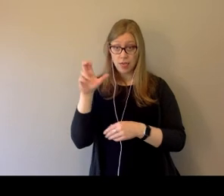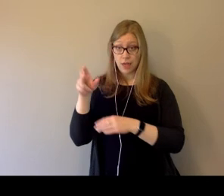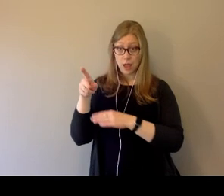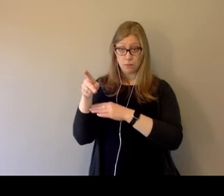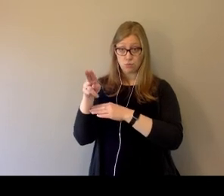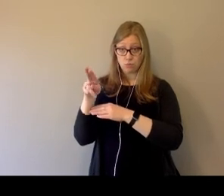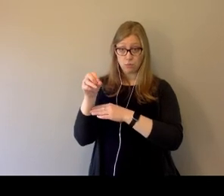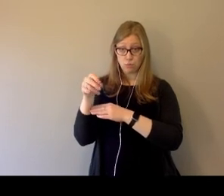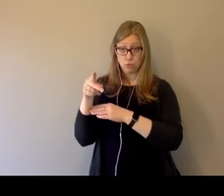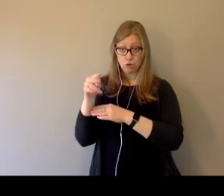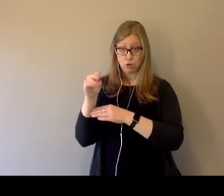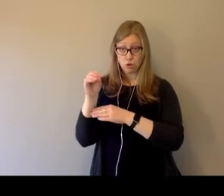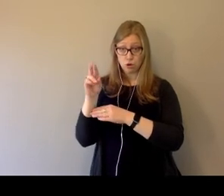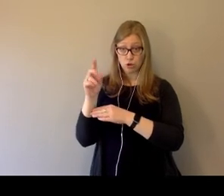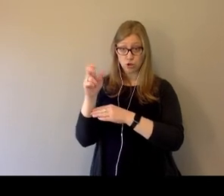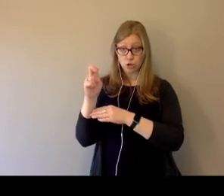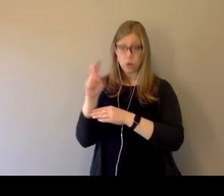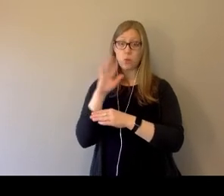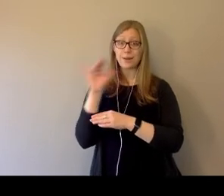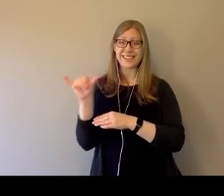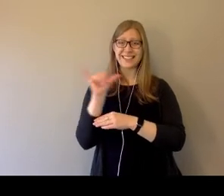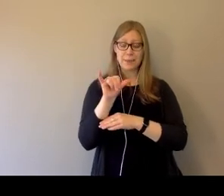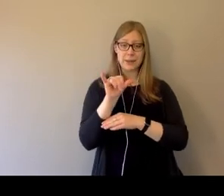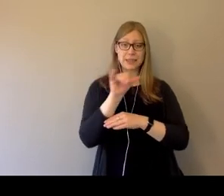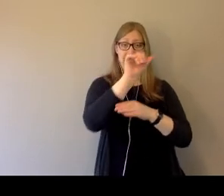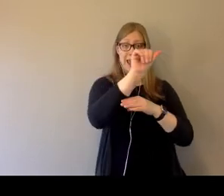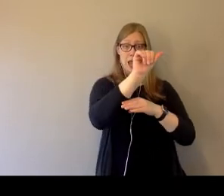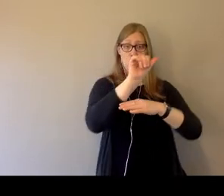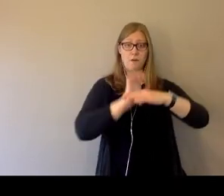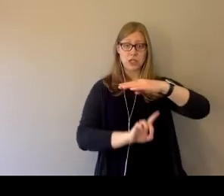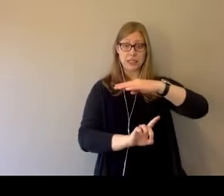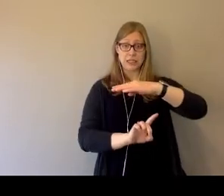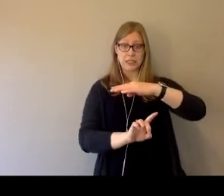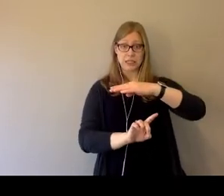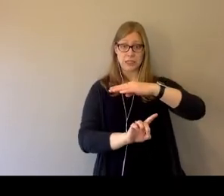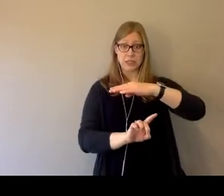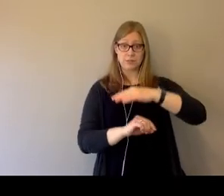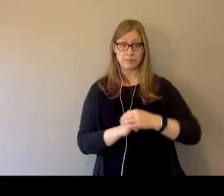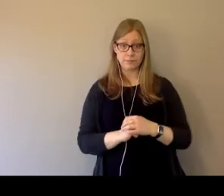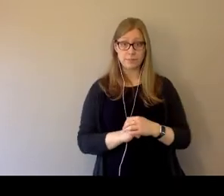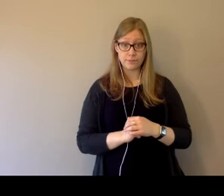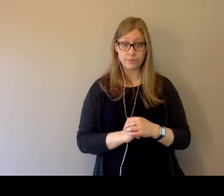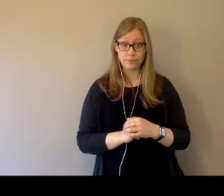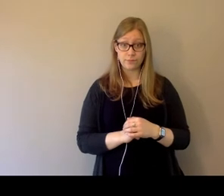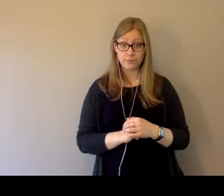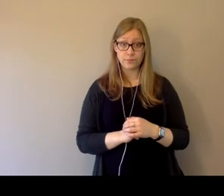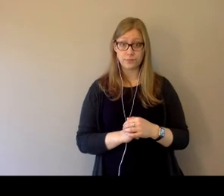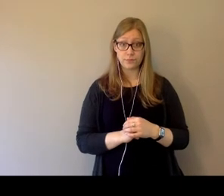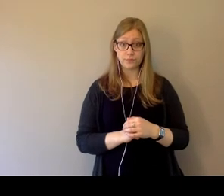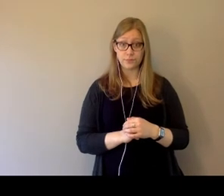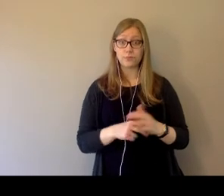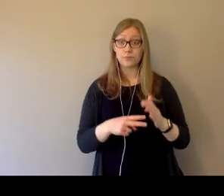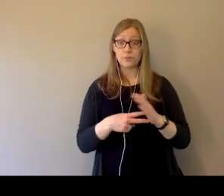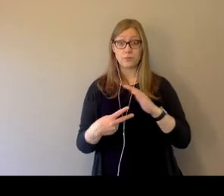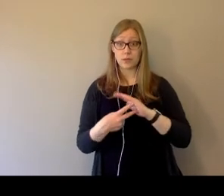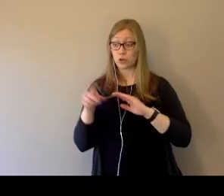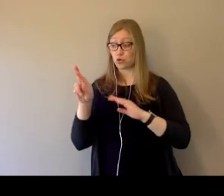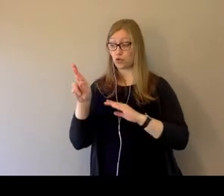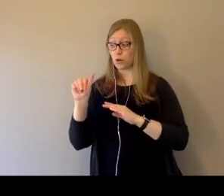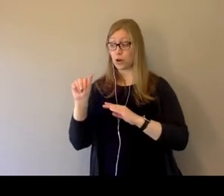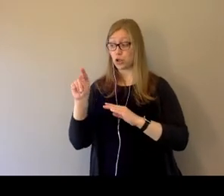D. And so that proportion being that that's true, that those ratios are the same of the sides, and angle